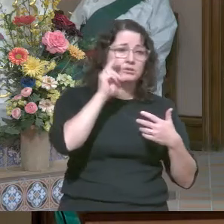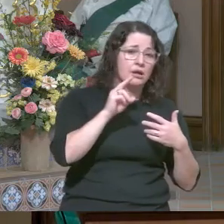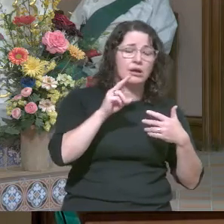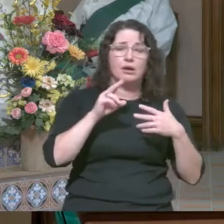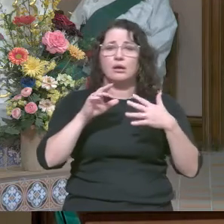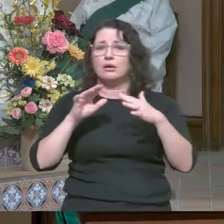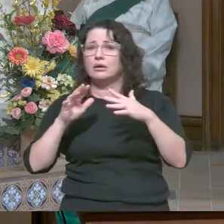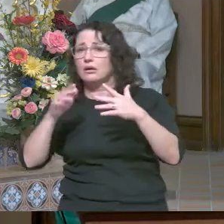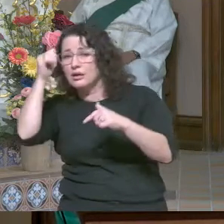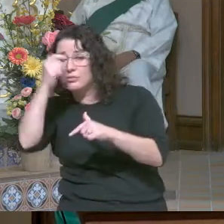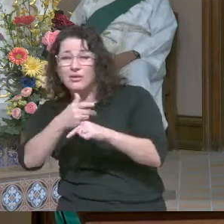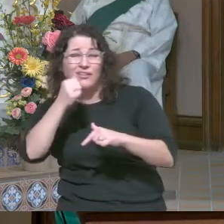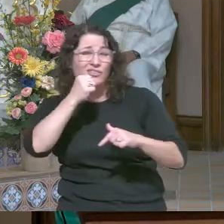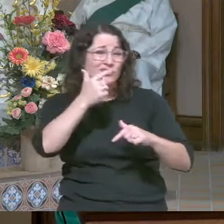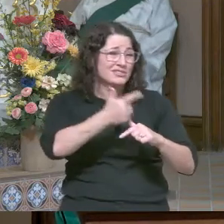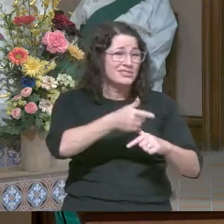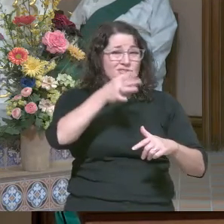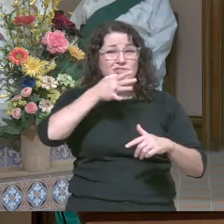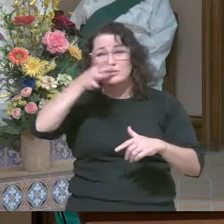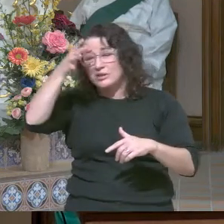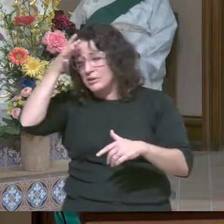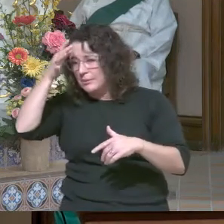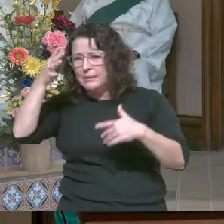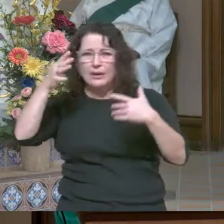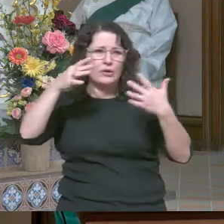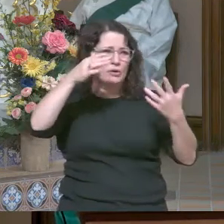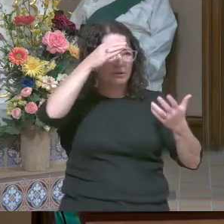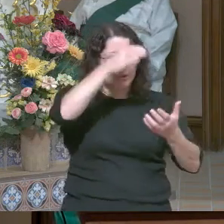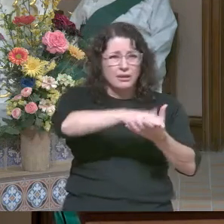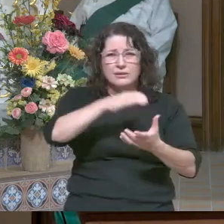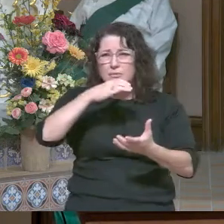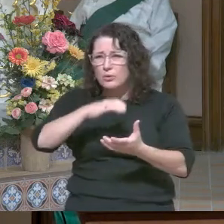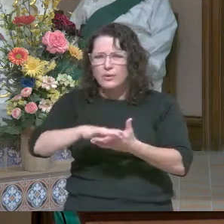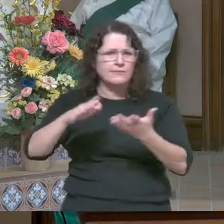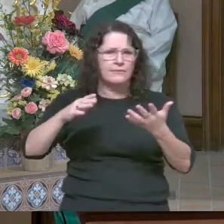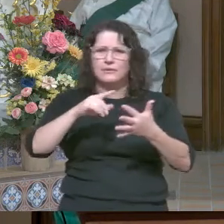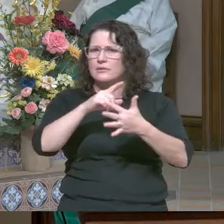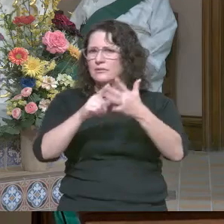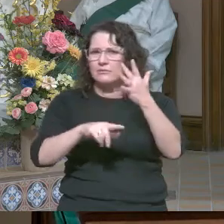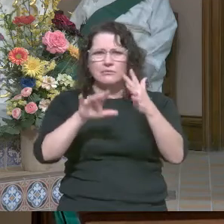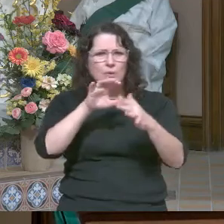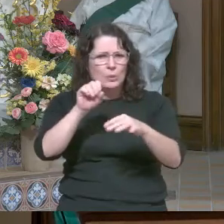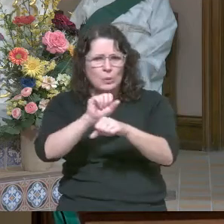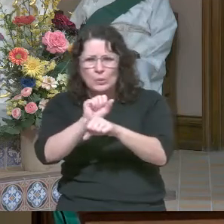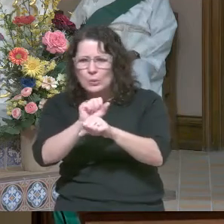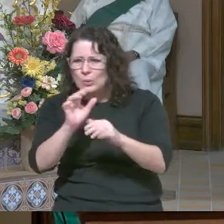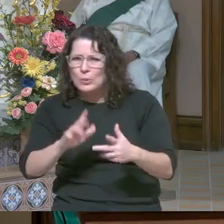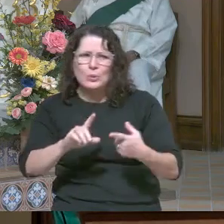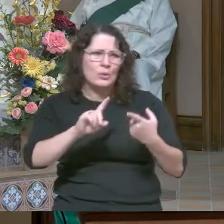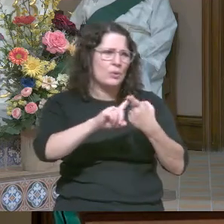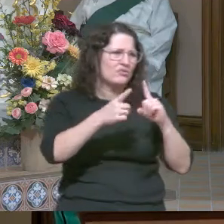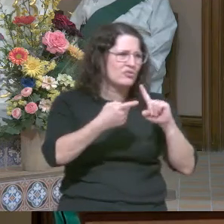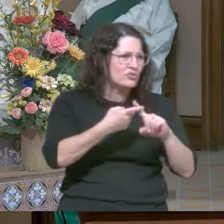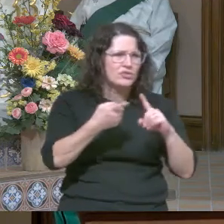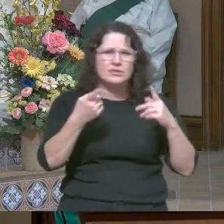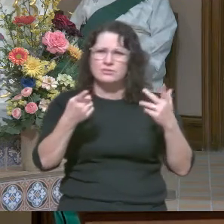how are we as brother, sister, parent, spouse, co-worker,